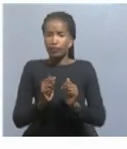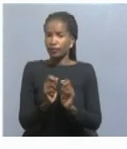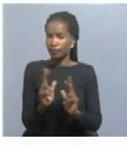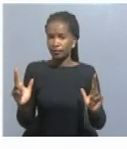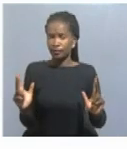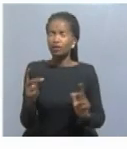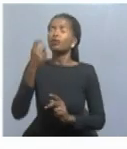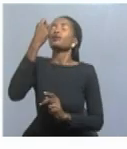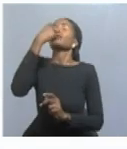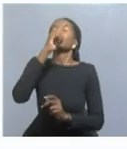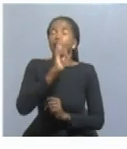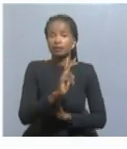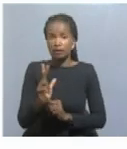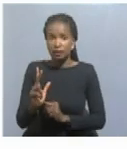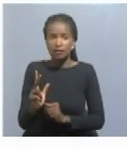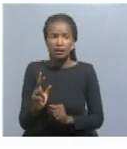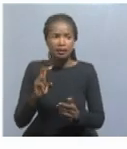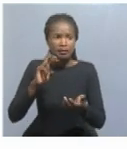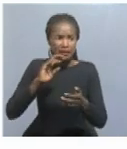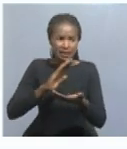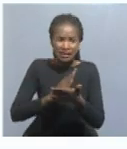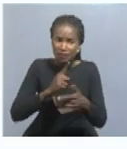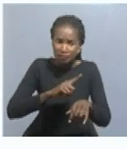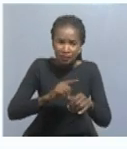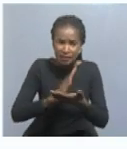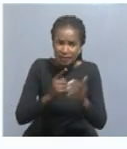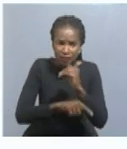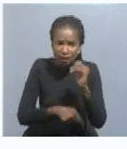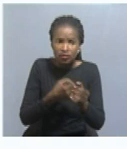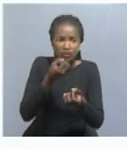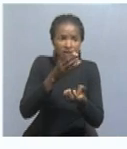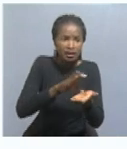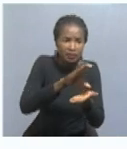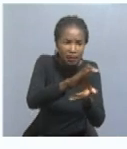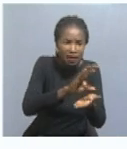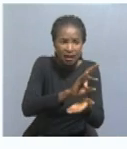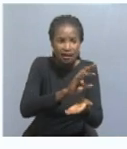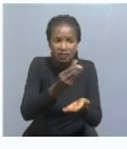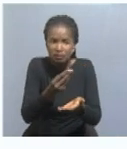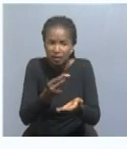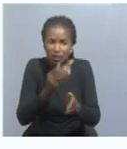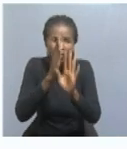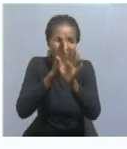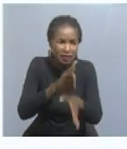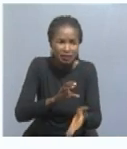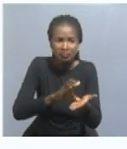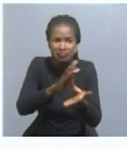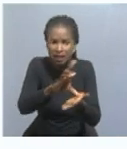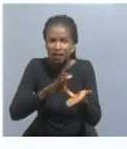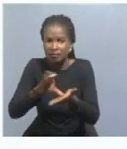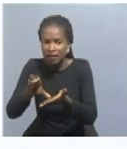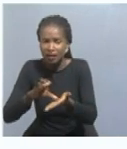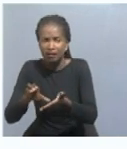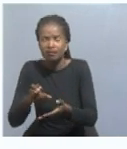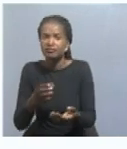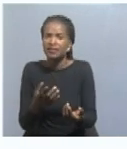normal social safety nets in countries. We have seen countries providing grants, for example, and